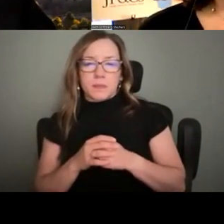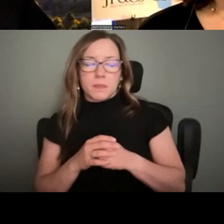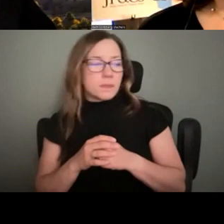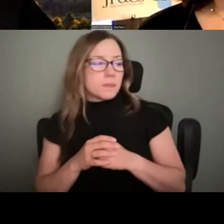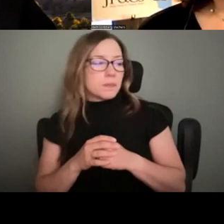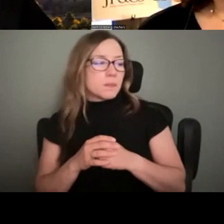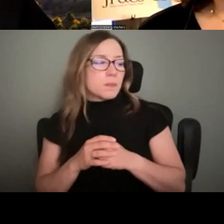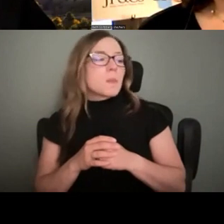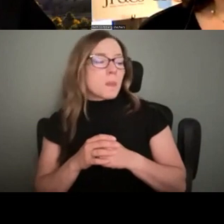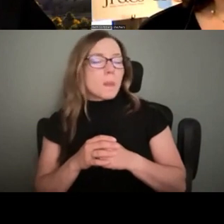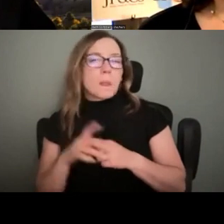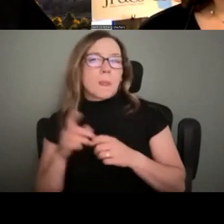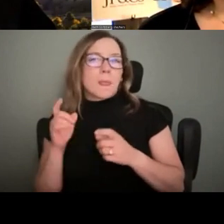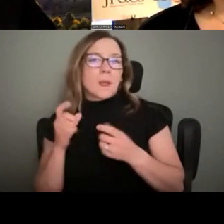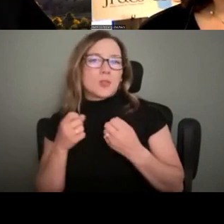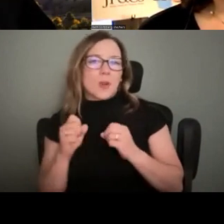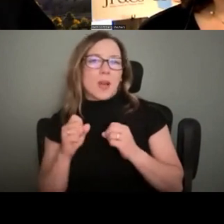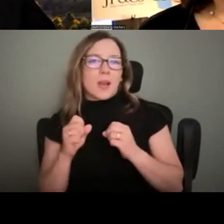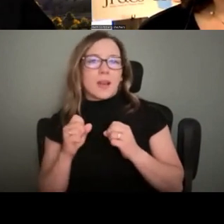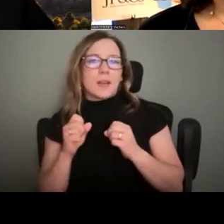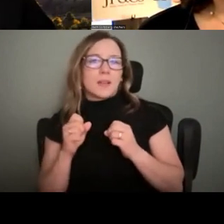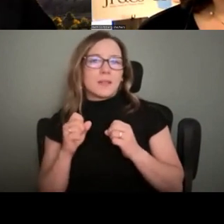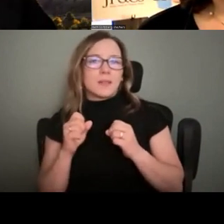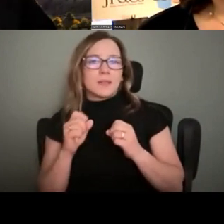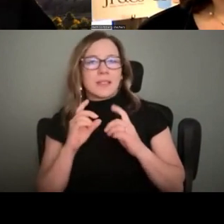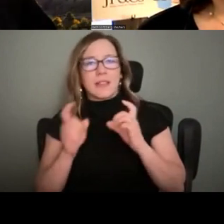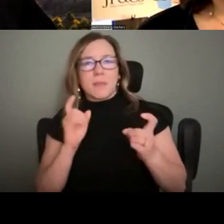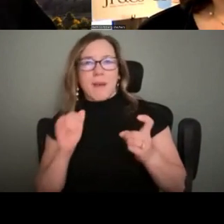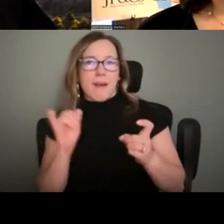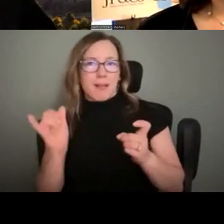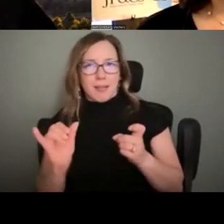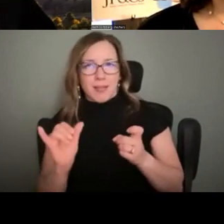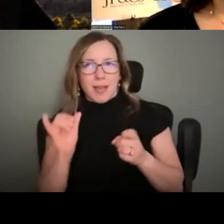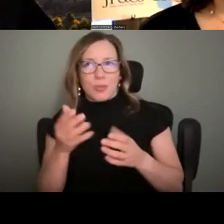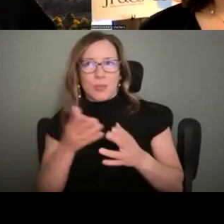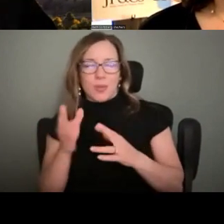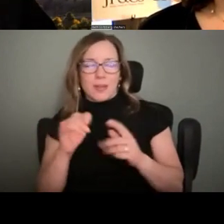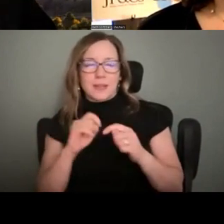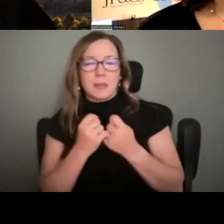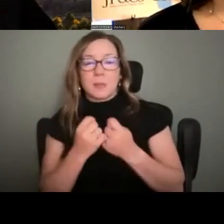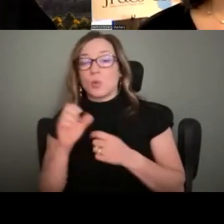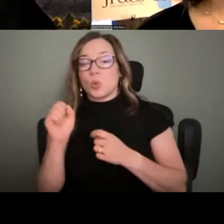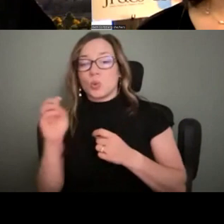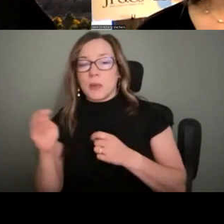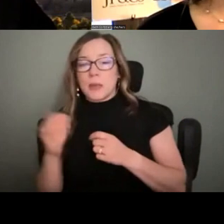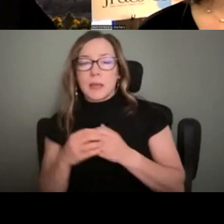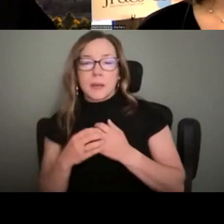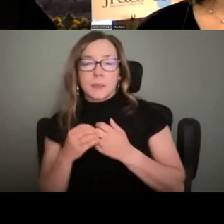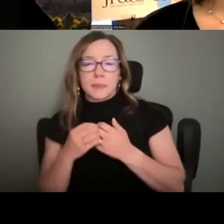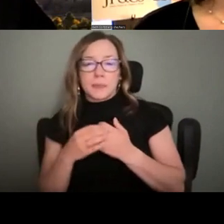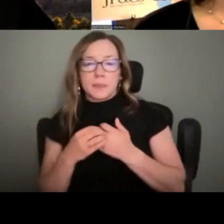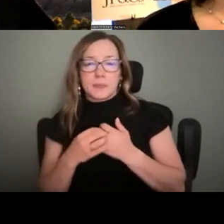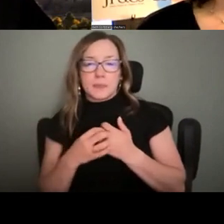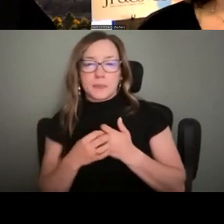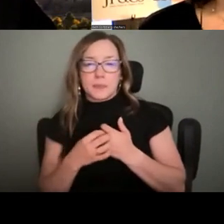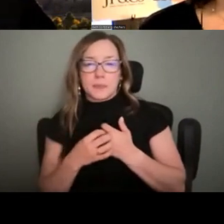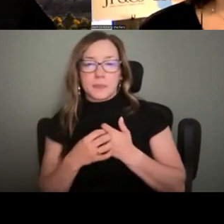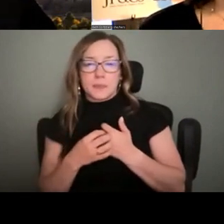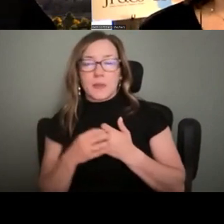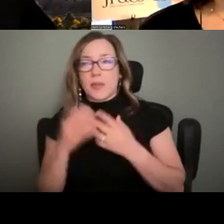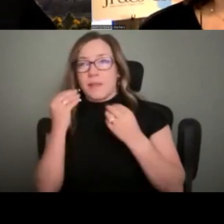throughout that team. We do social media. We have We have information posted on our